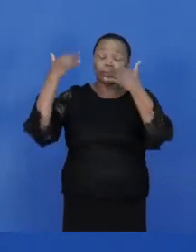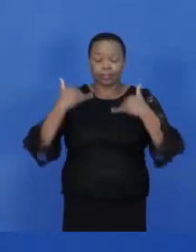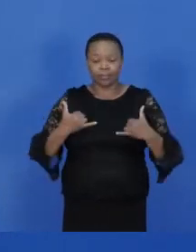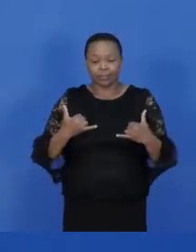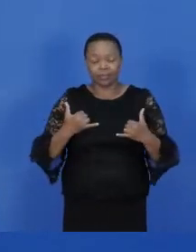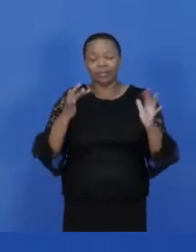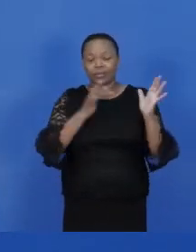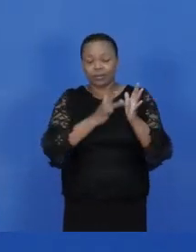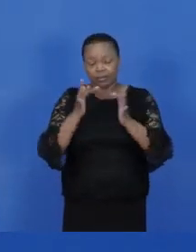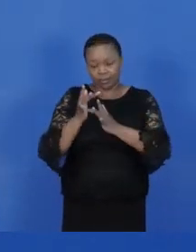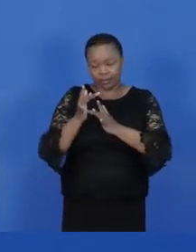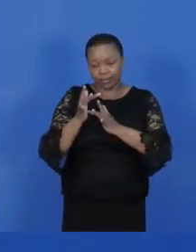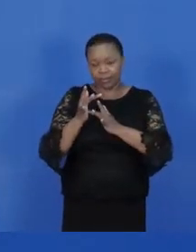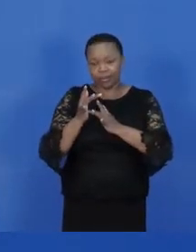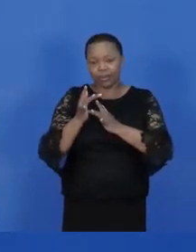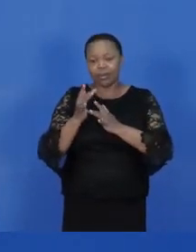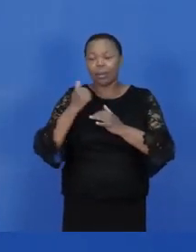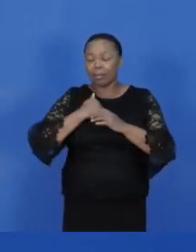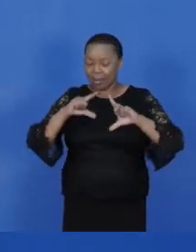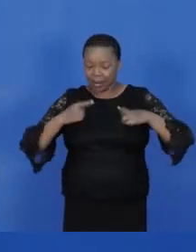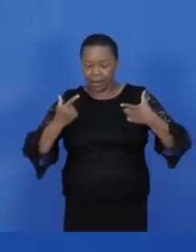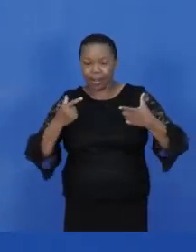ndiyazinikela kuwe namhlanje. Yesu Kristu,